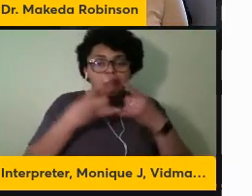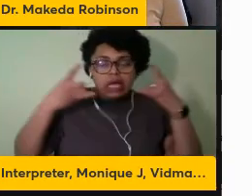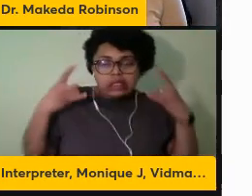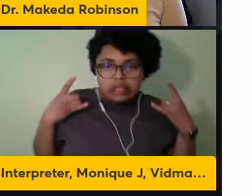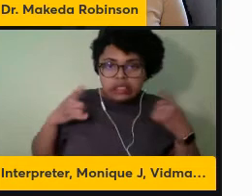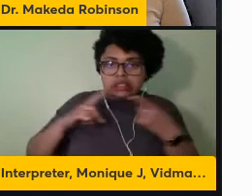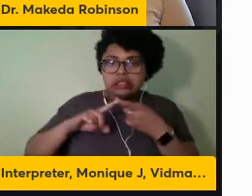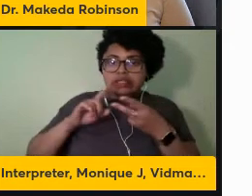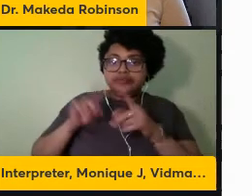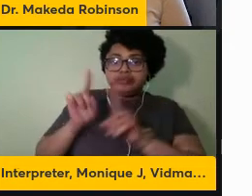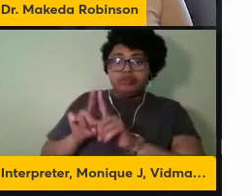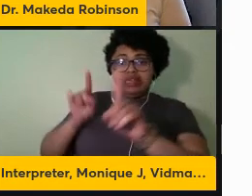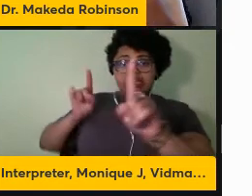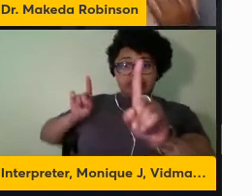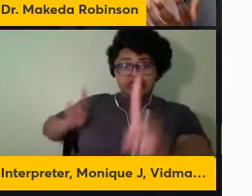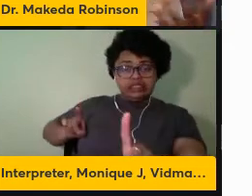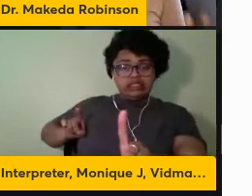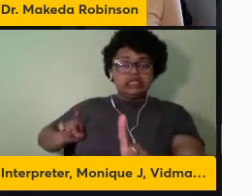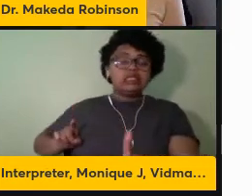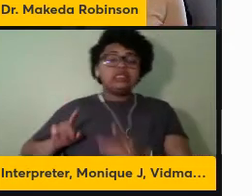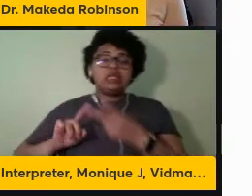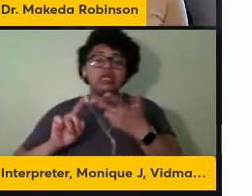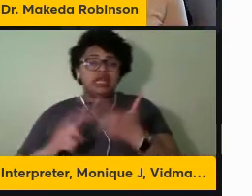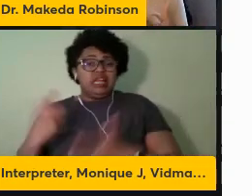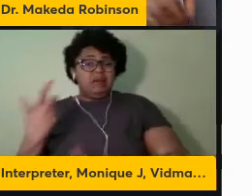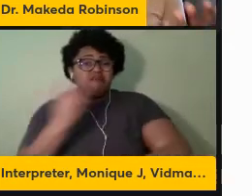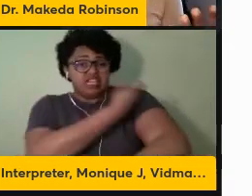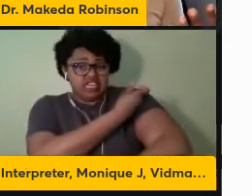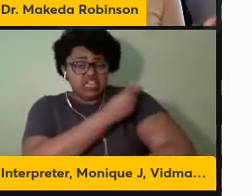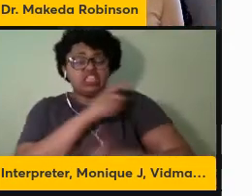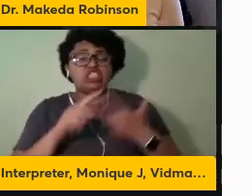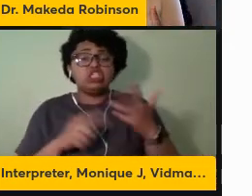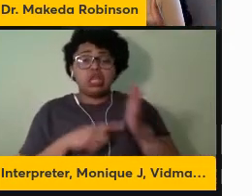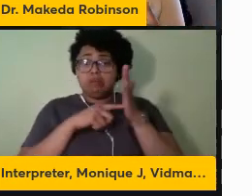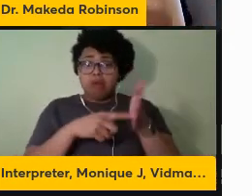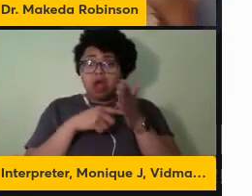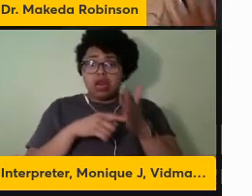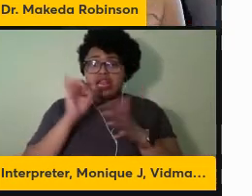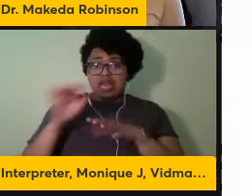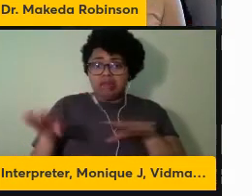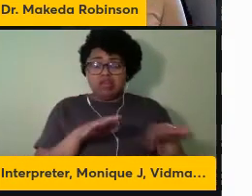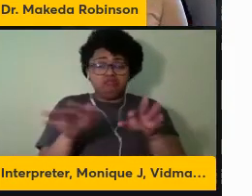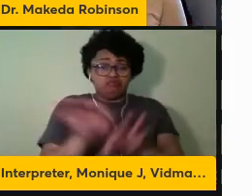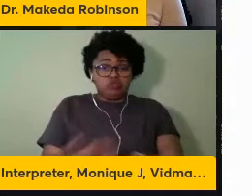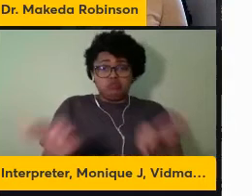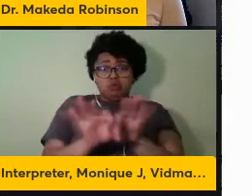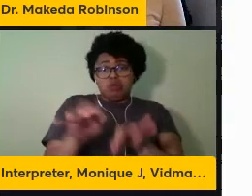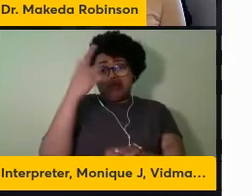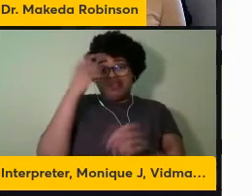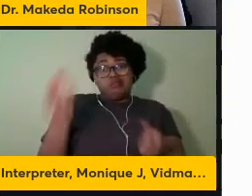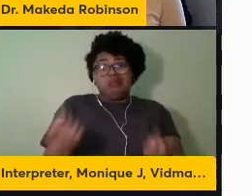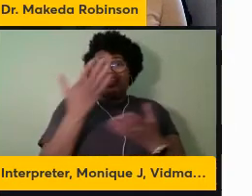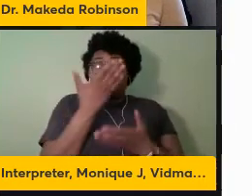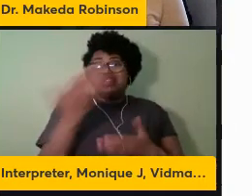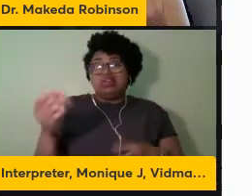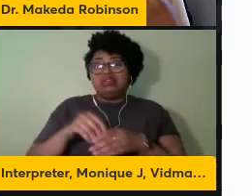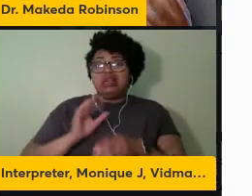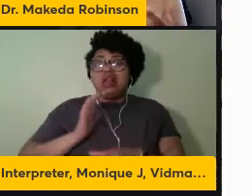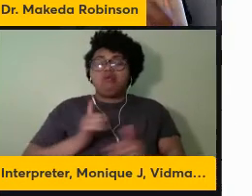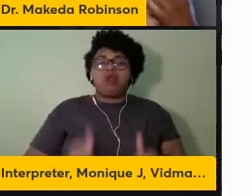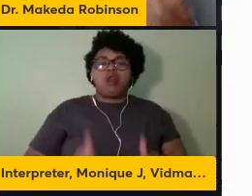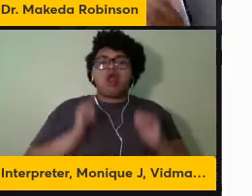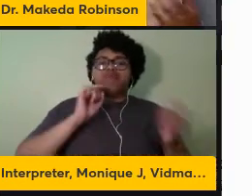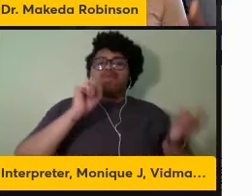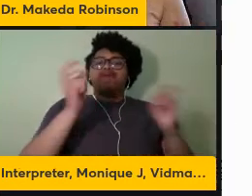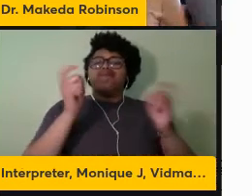vaccinations, that sort of modeling that behavior was really important because so many things in our life were changing, and